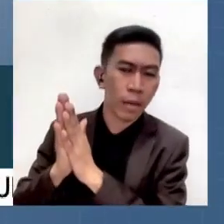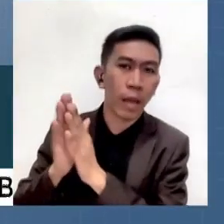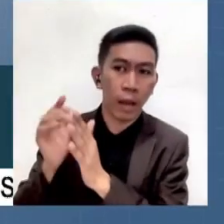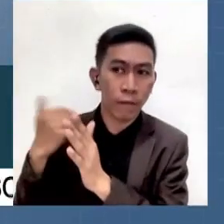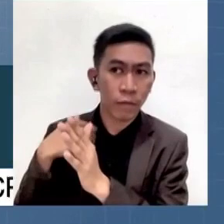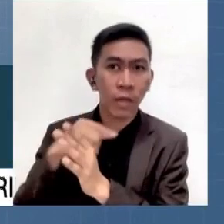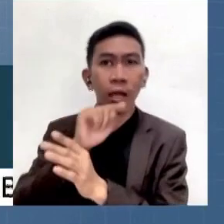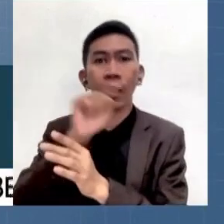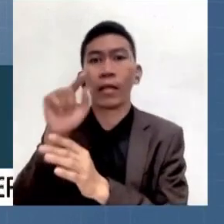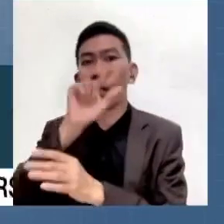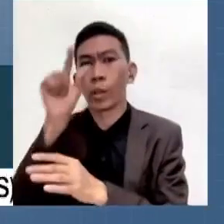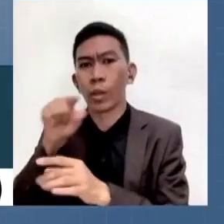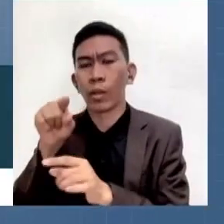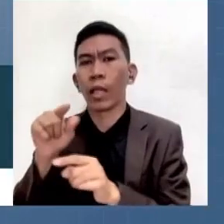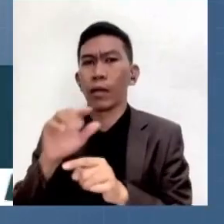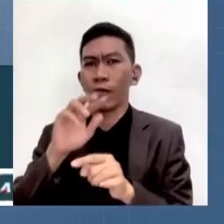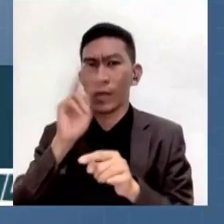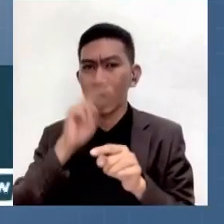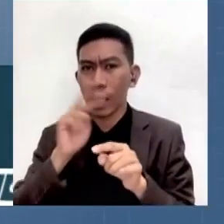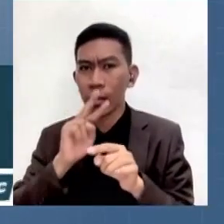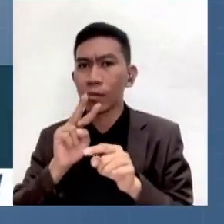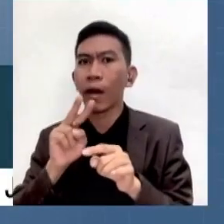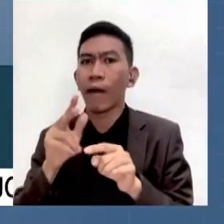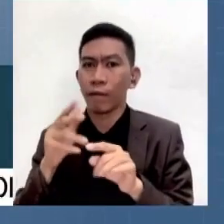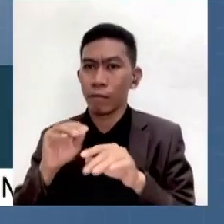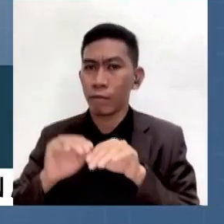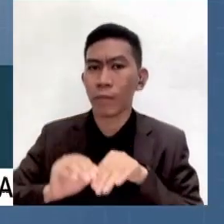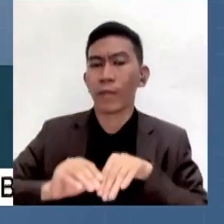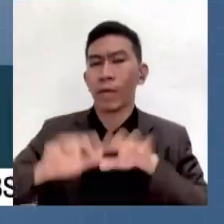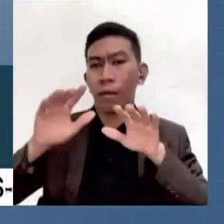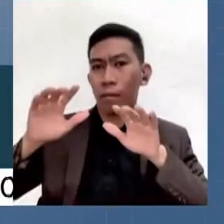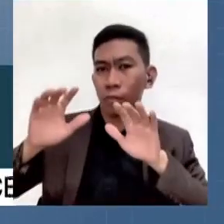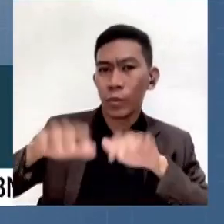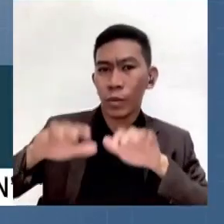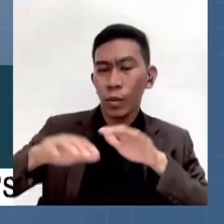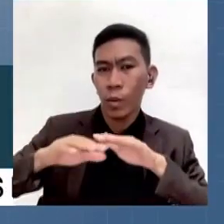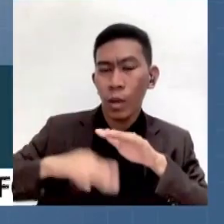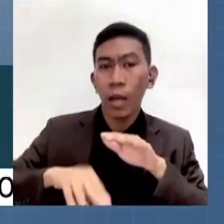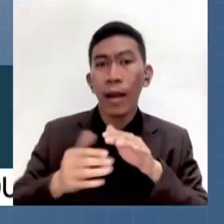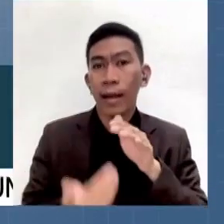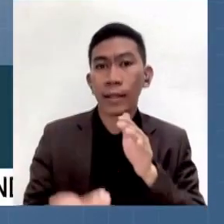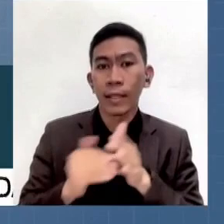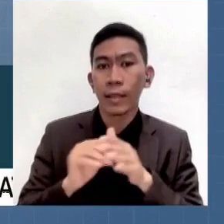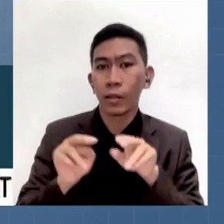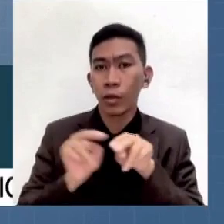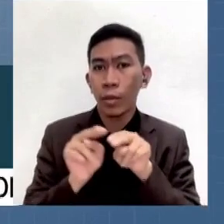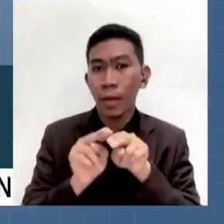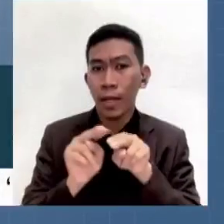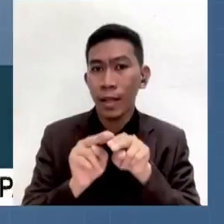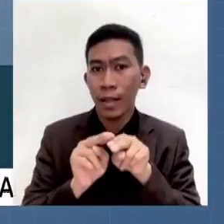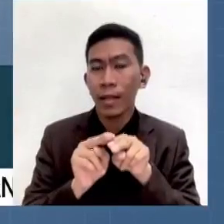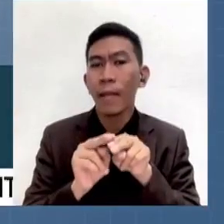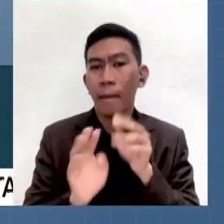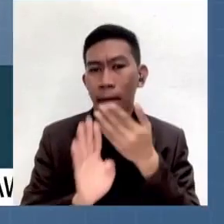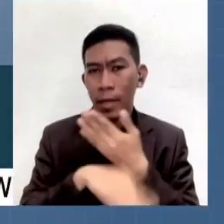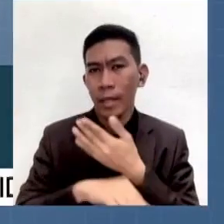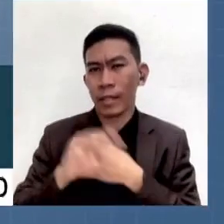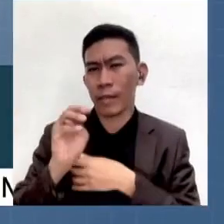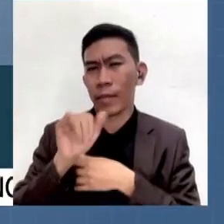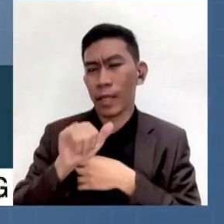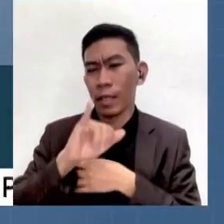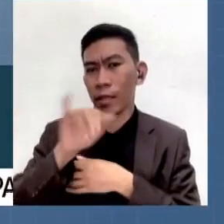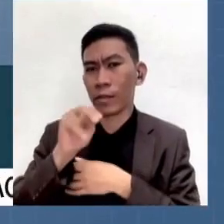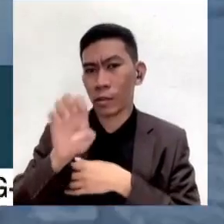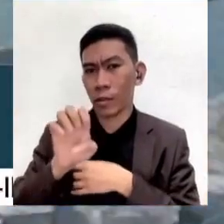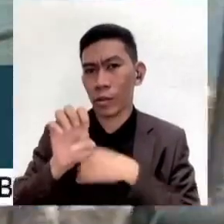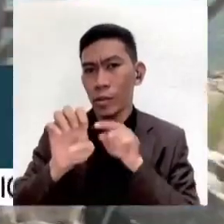portion of Visayas by February. Normal rains are forecast to return to majority of the Philippines by May and June, the period of